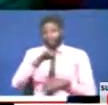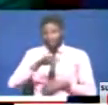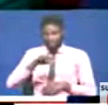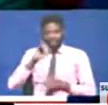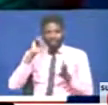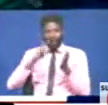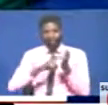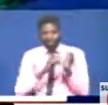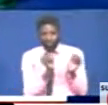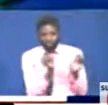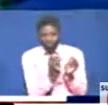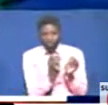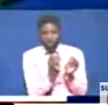parties.